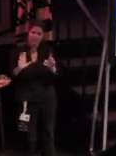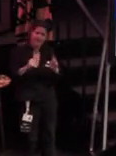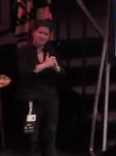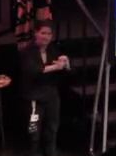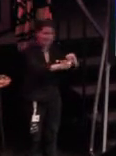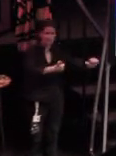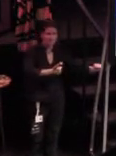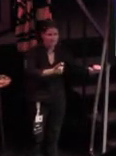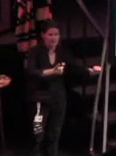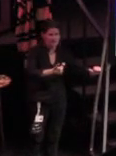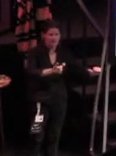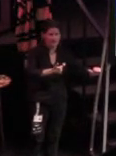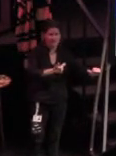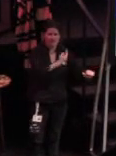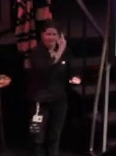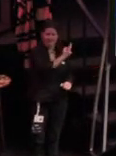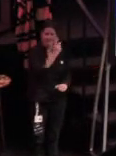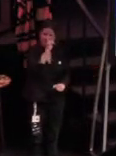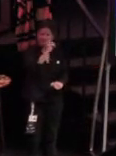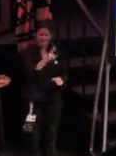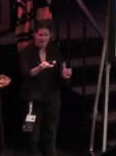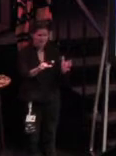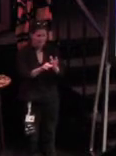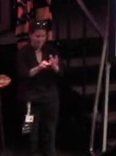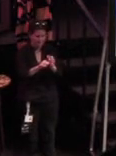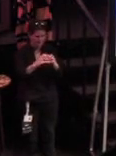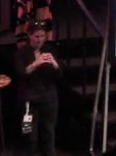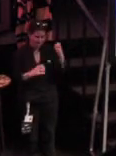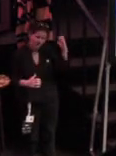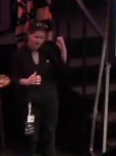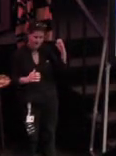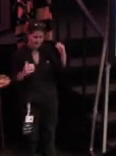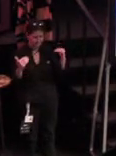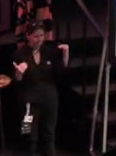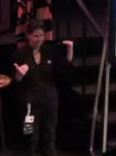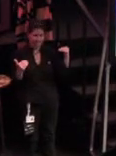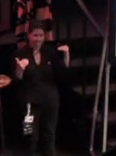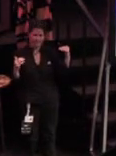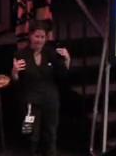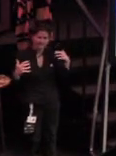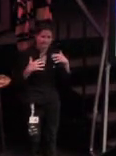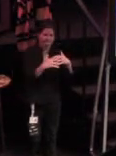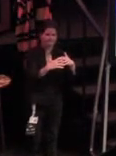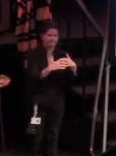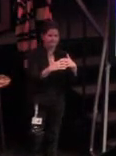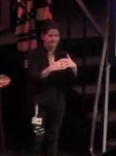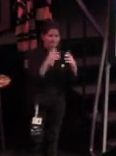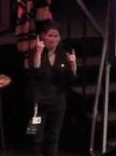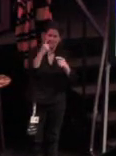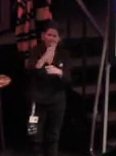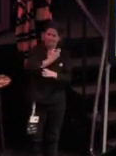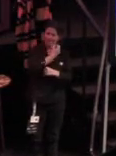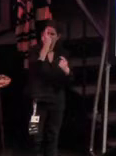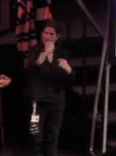see that there was a problem. And she could also see that because of my background and my experiences,